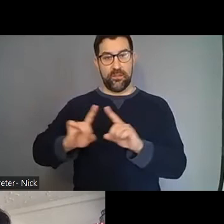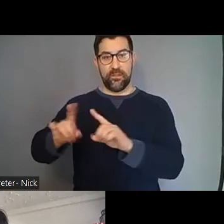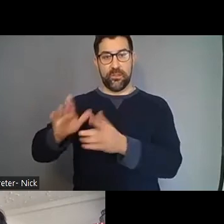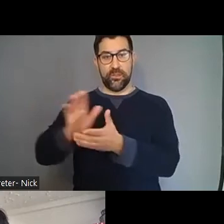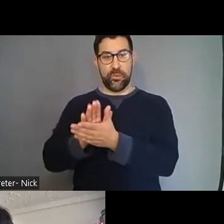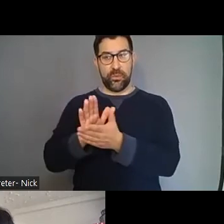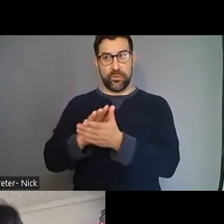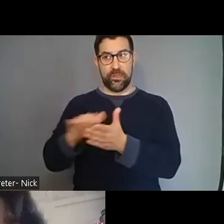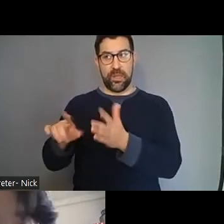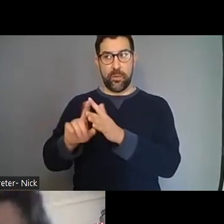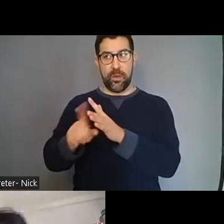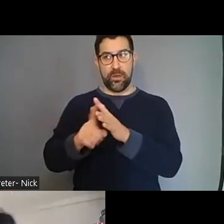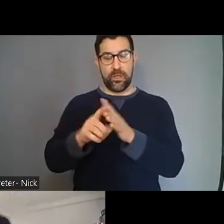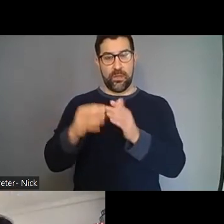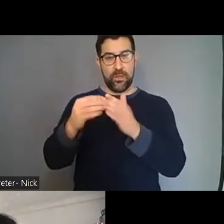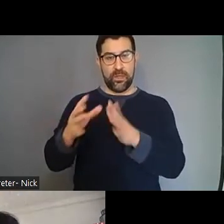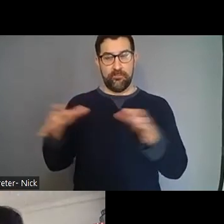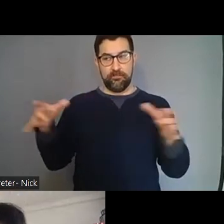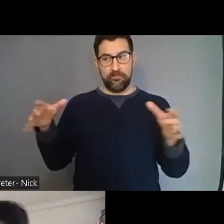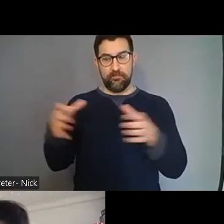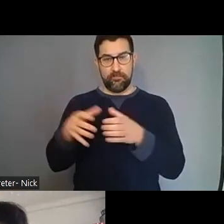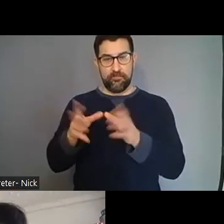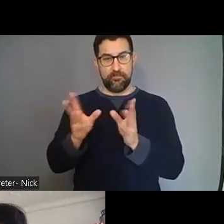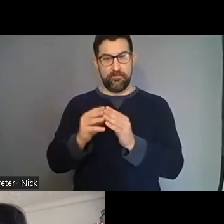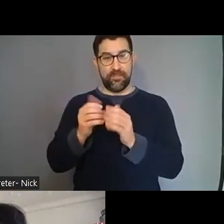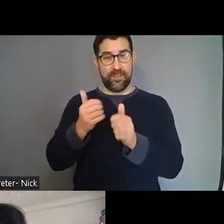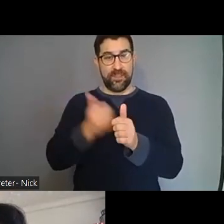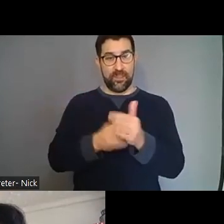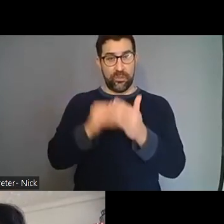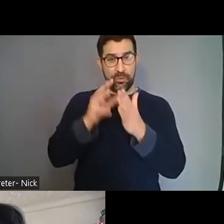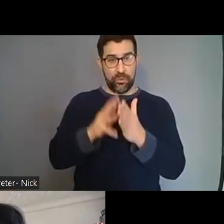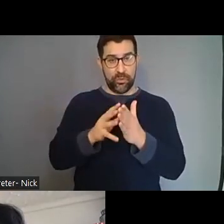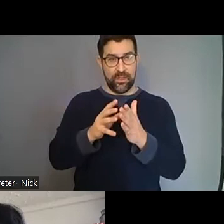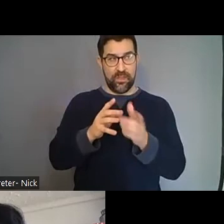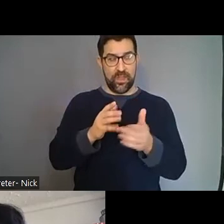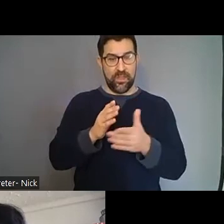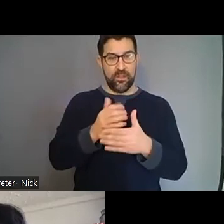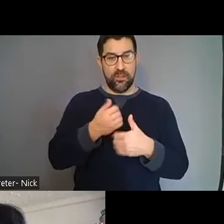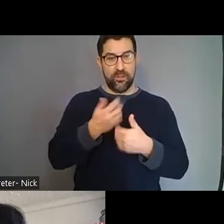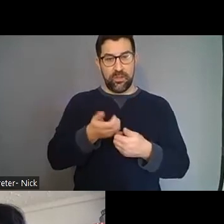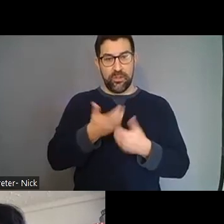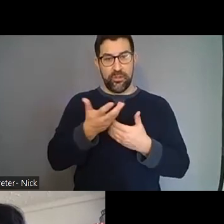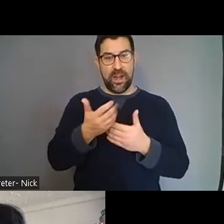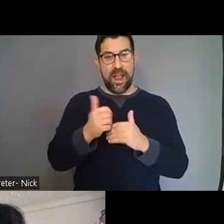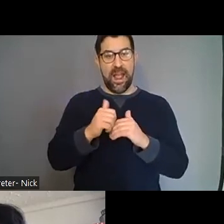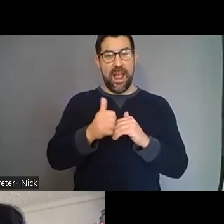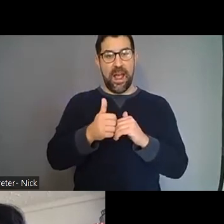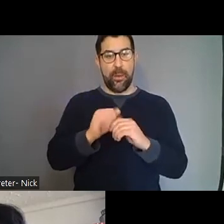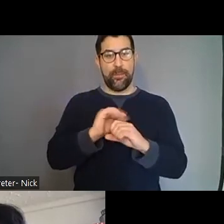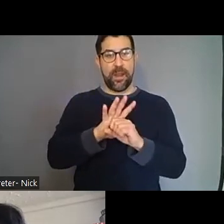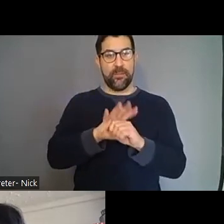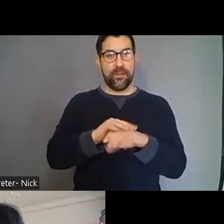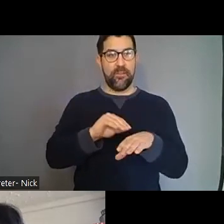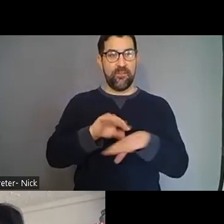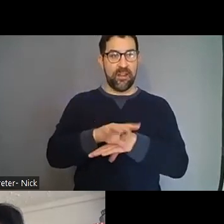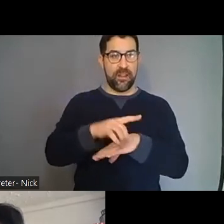And we had a time for each student to share how the pandemic has affected them,